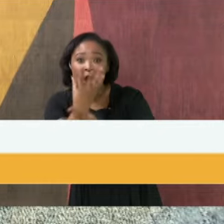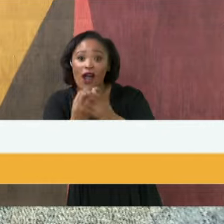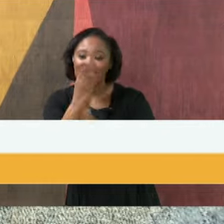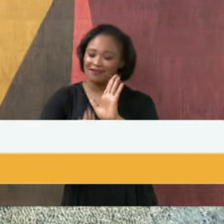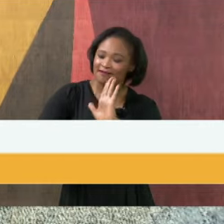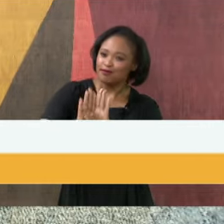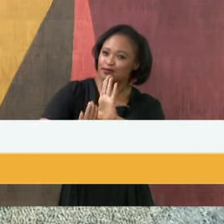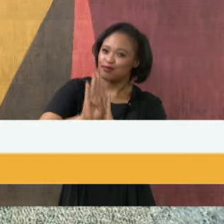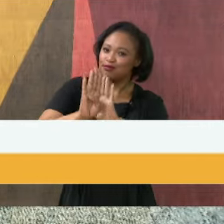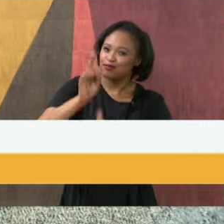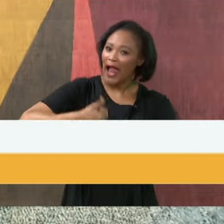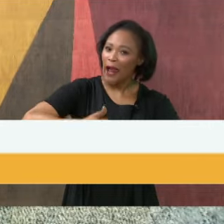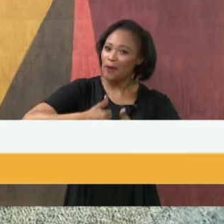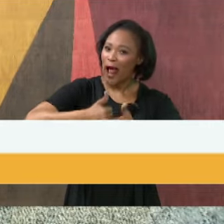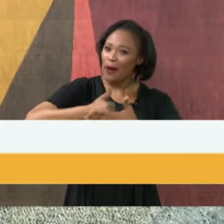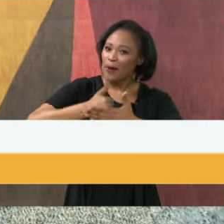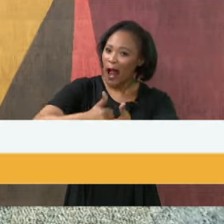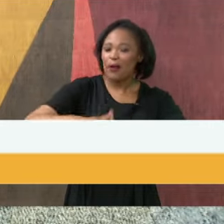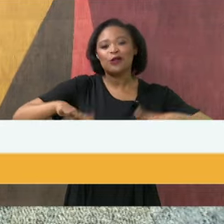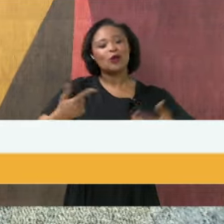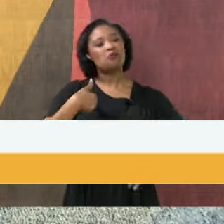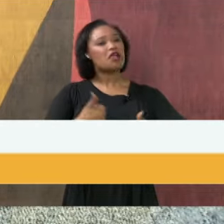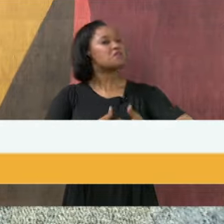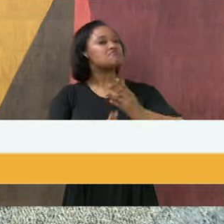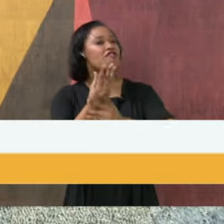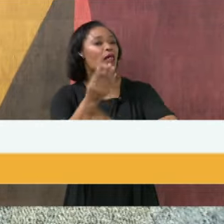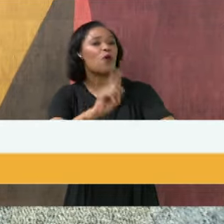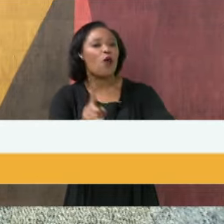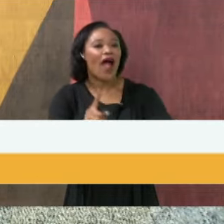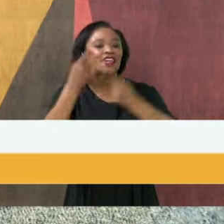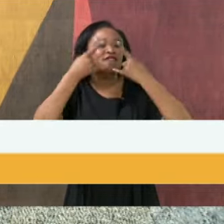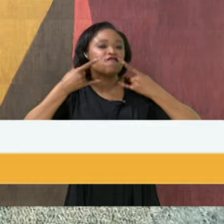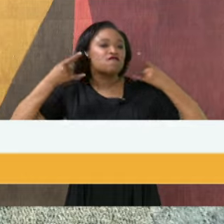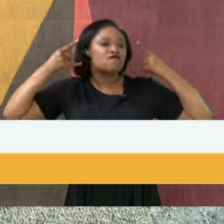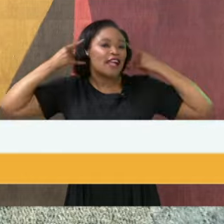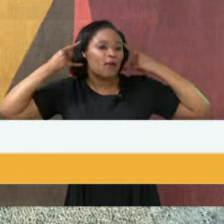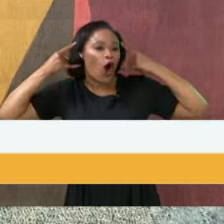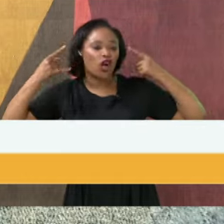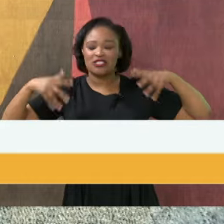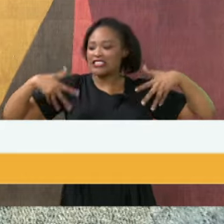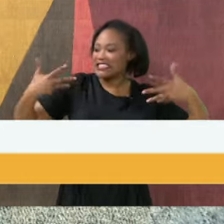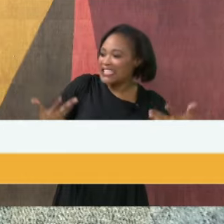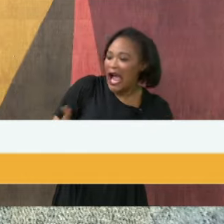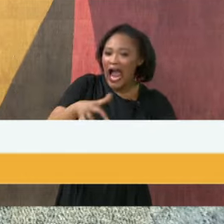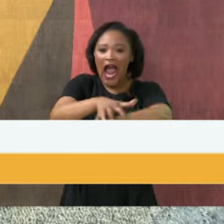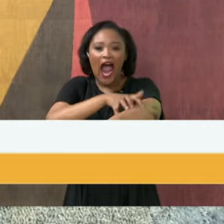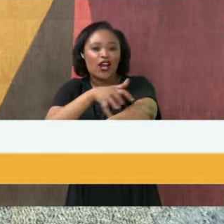very exciting, like help develop face masks, help develop agricultural products. That's fun.